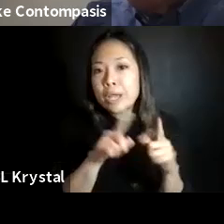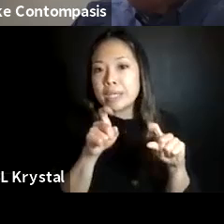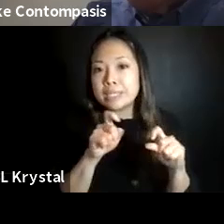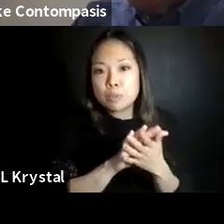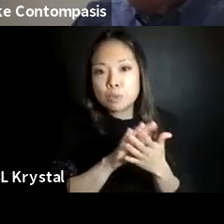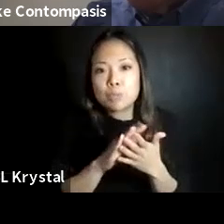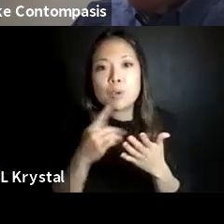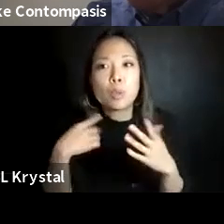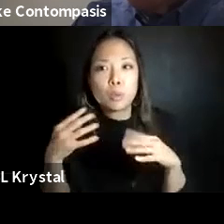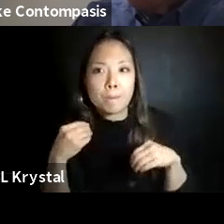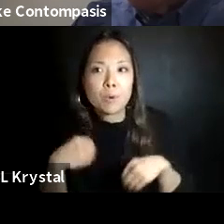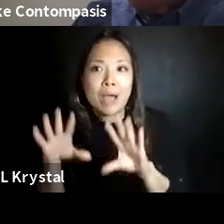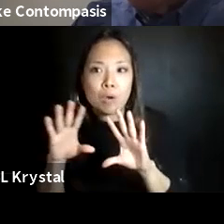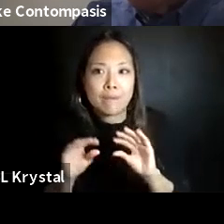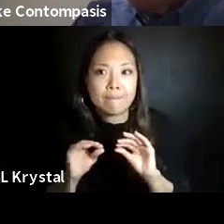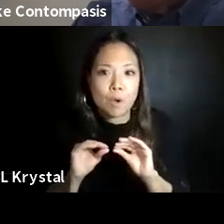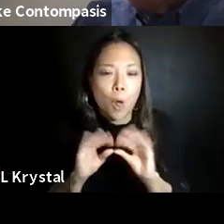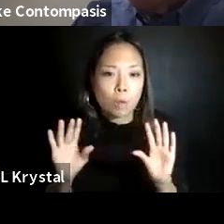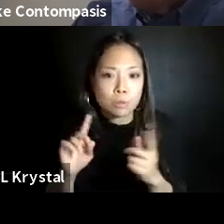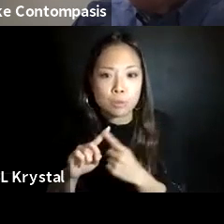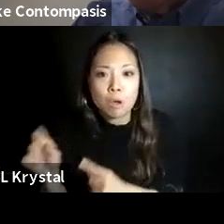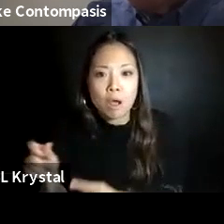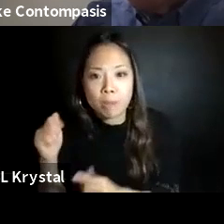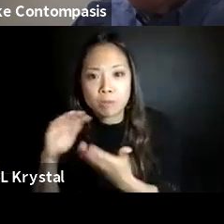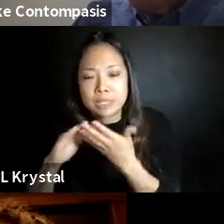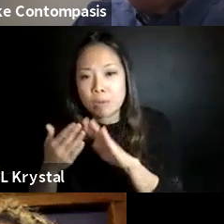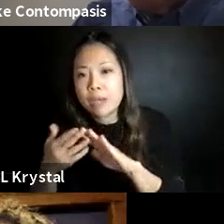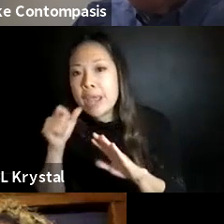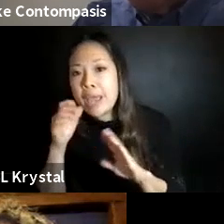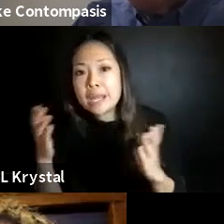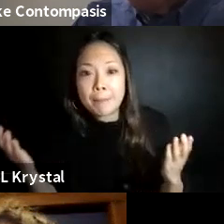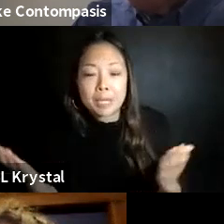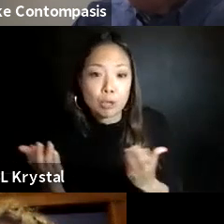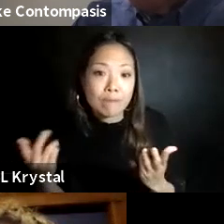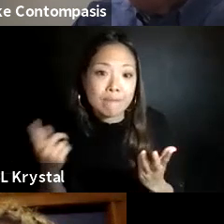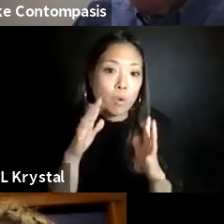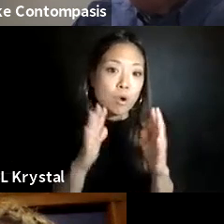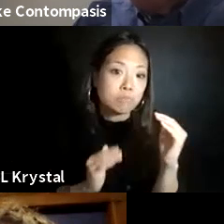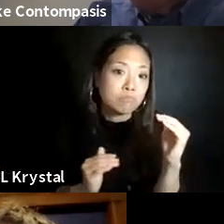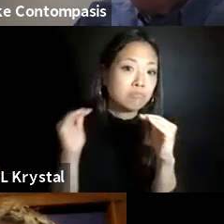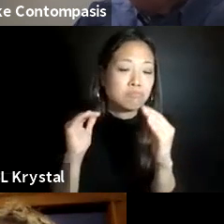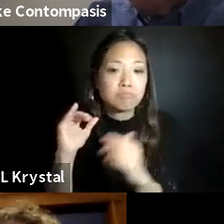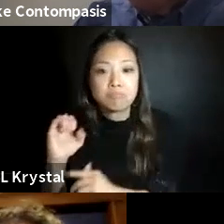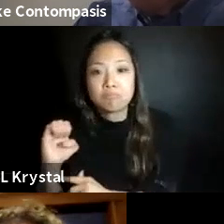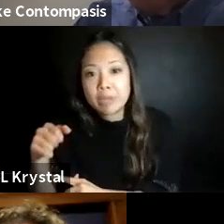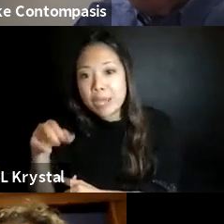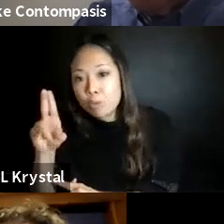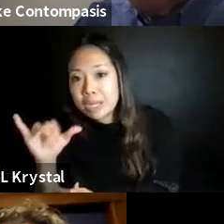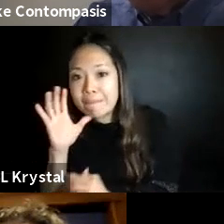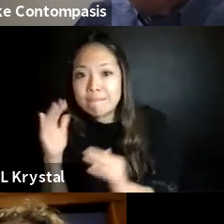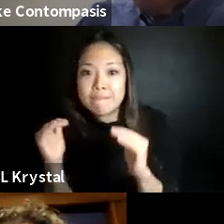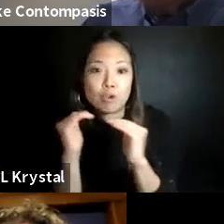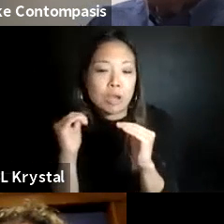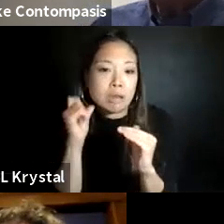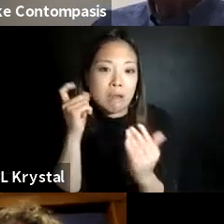here tonight only just for the future of BPS, for justice, equity, and fairness, not for any of